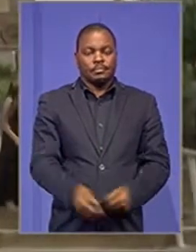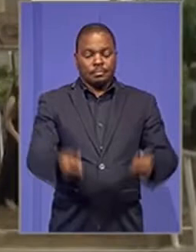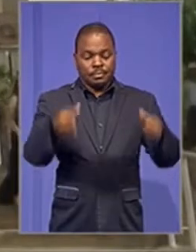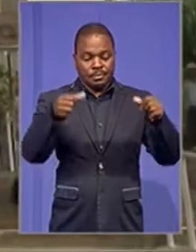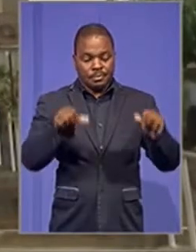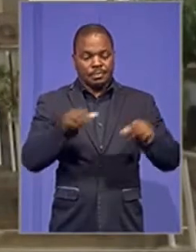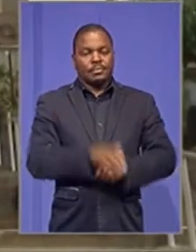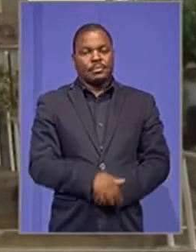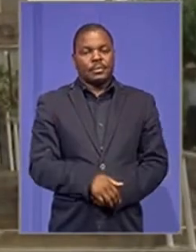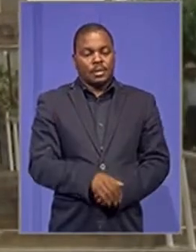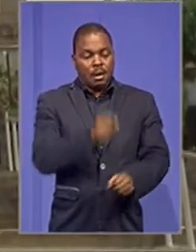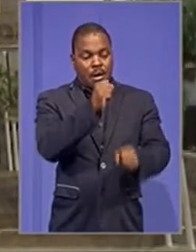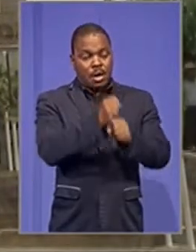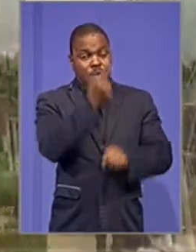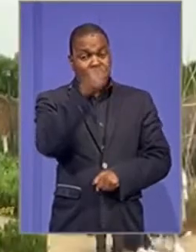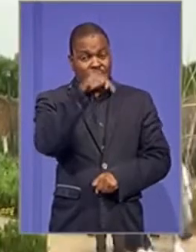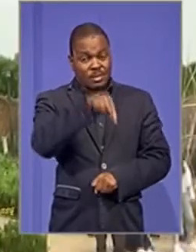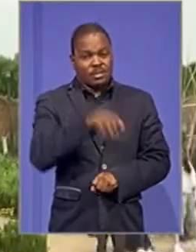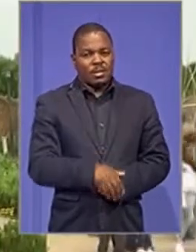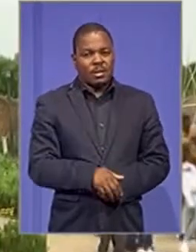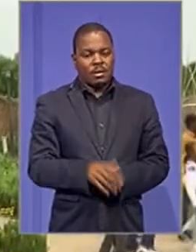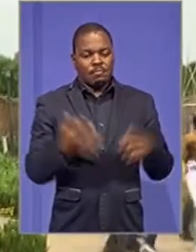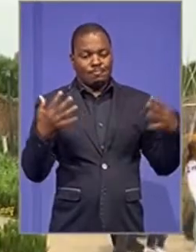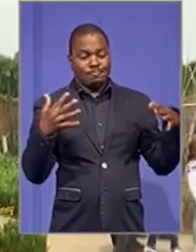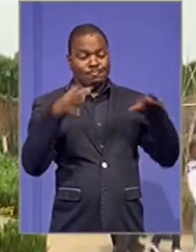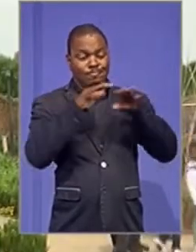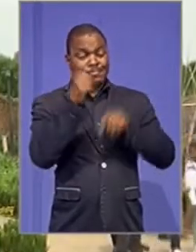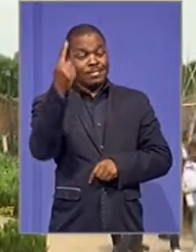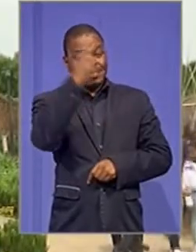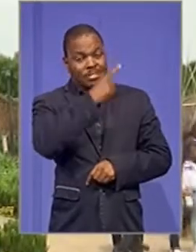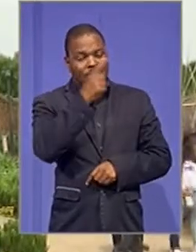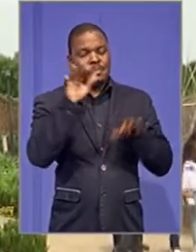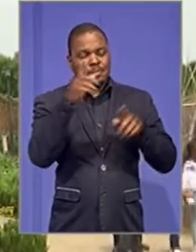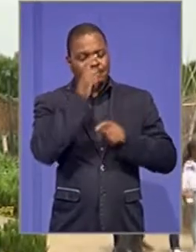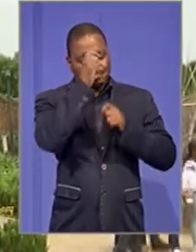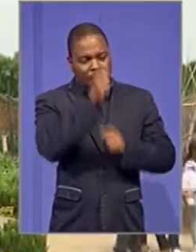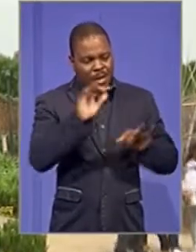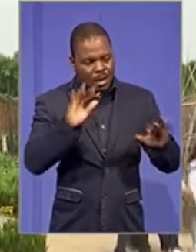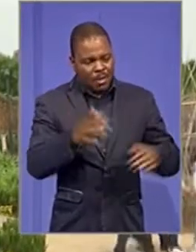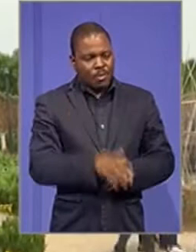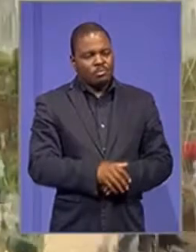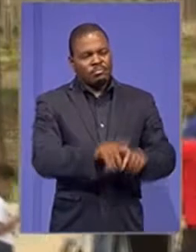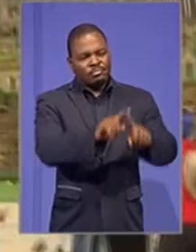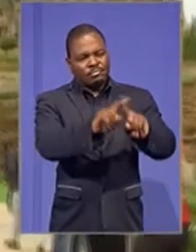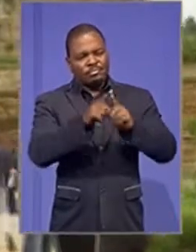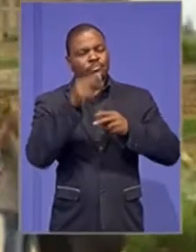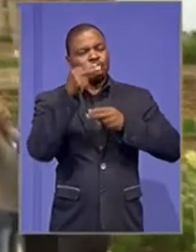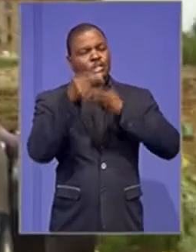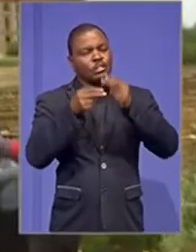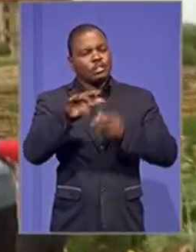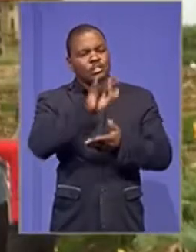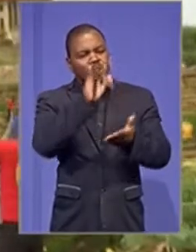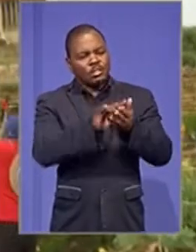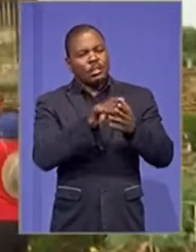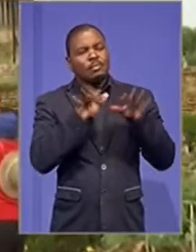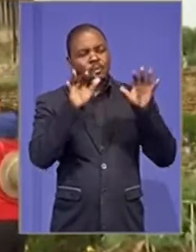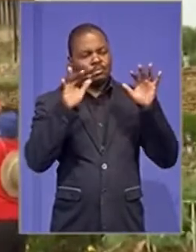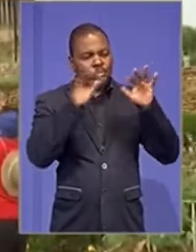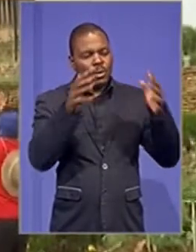Kgabagareng ye ka Gauteng letšatši la poelano le hlomphilwe le go gopolwa ka go etela mafelo a bohwa bjalo ka